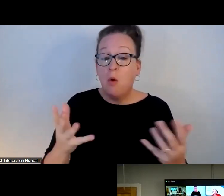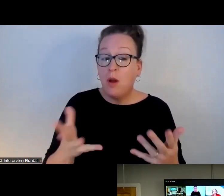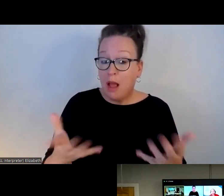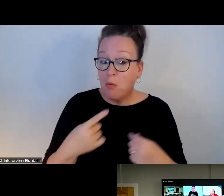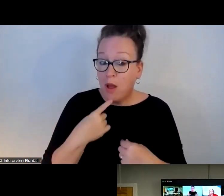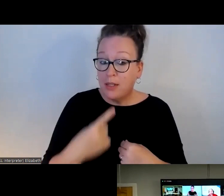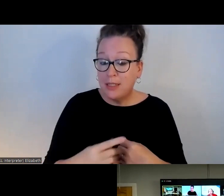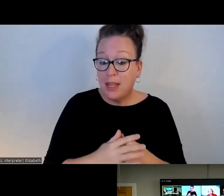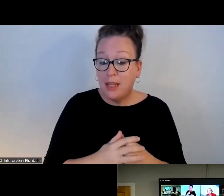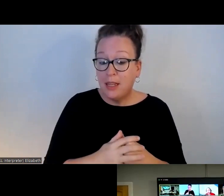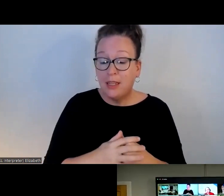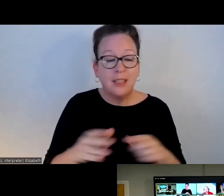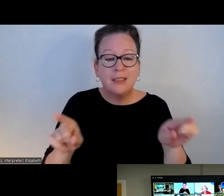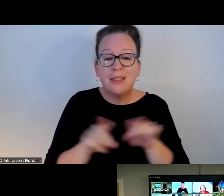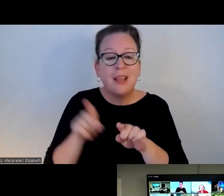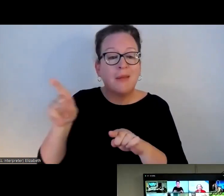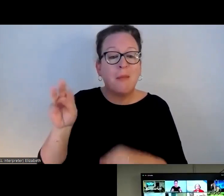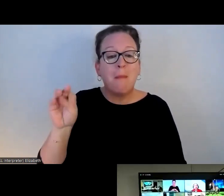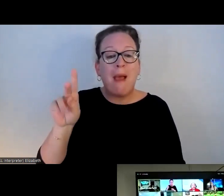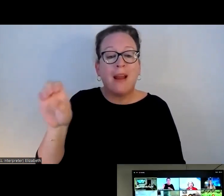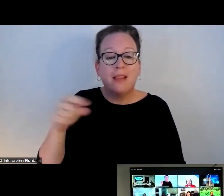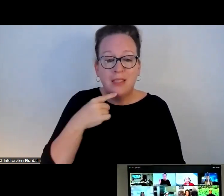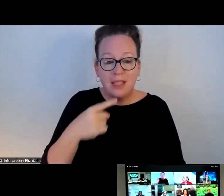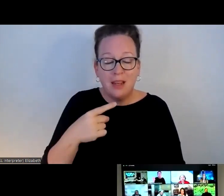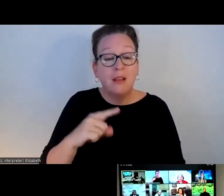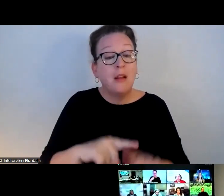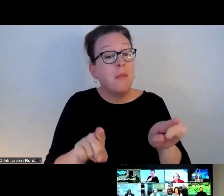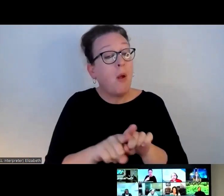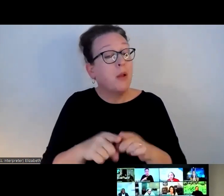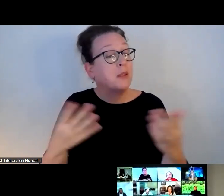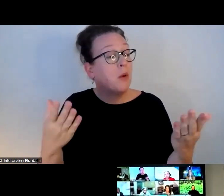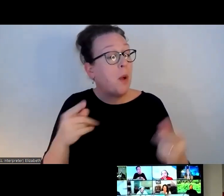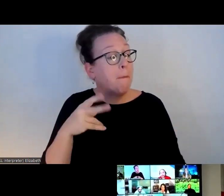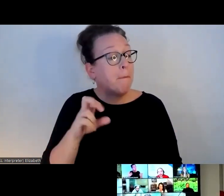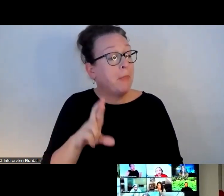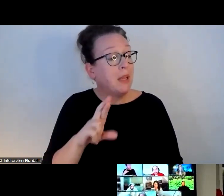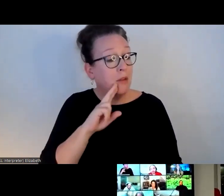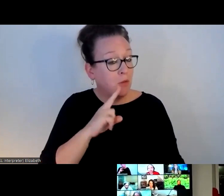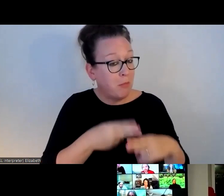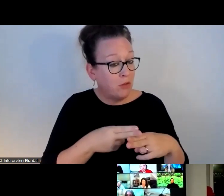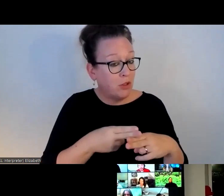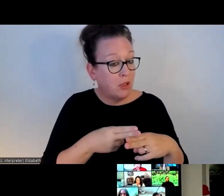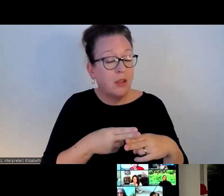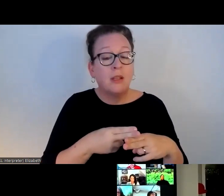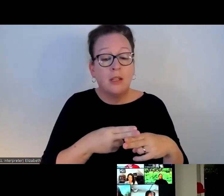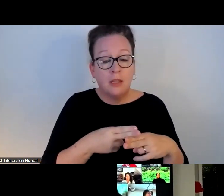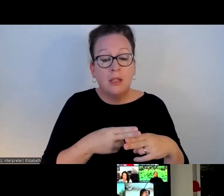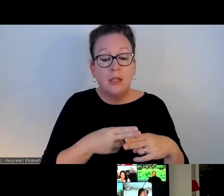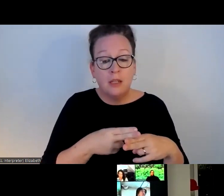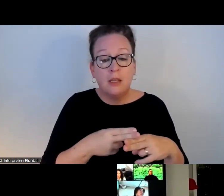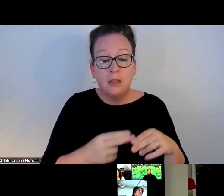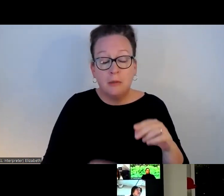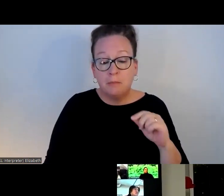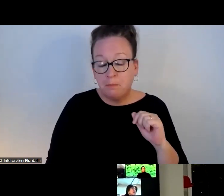and touches on what Madeline's saying to an extent, and also what Peter brought up in terms of who we're hearing from as we do